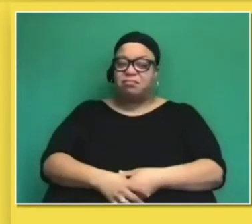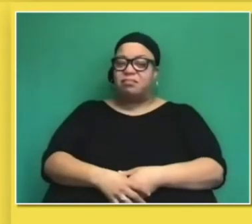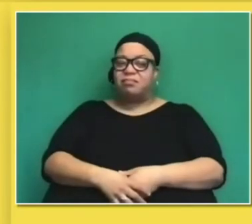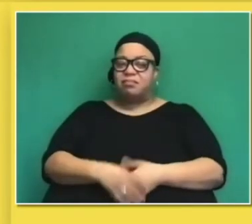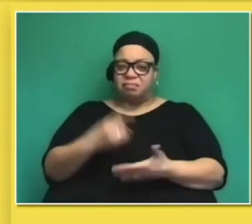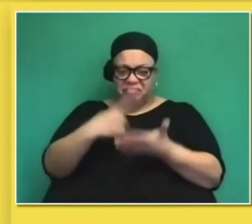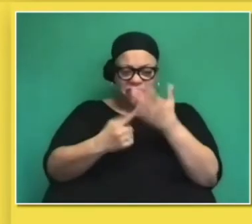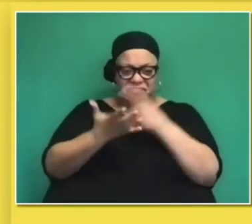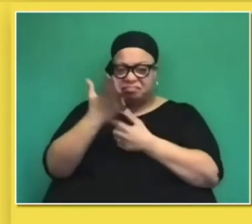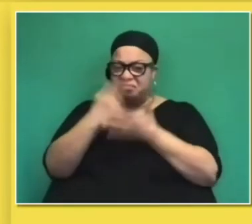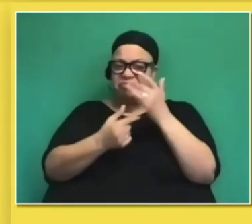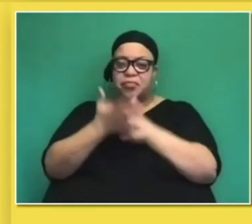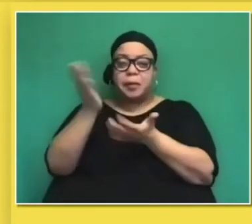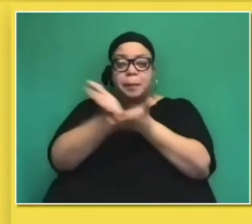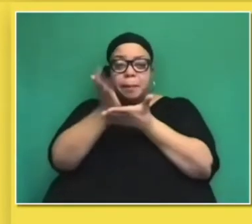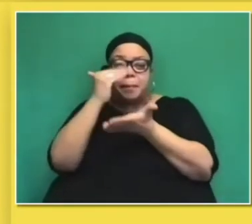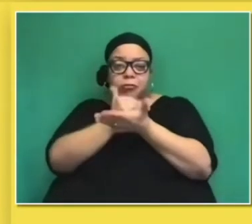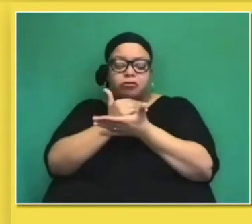poverty.